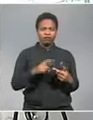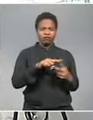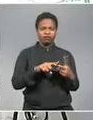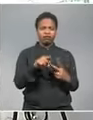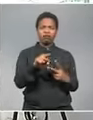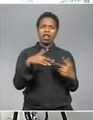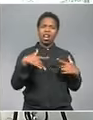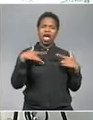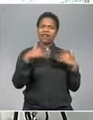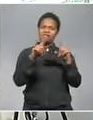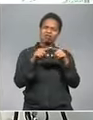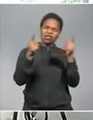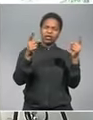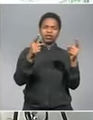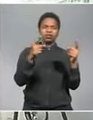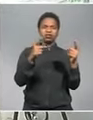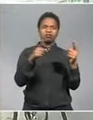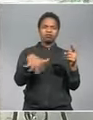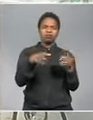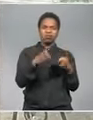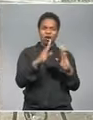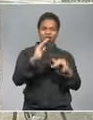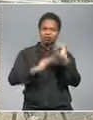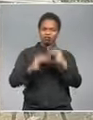a life completely off the grid.